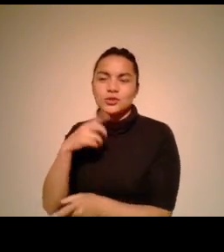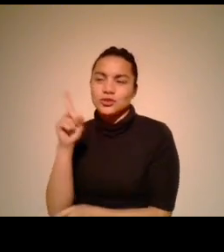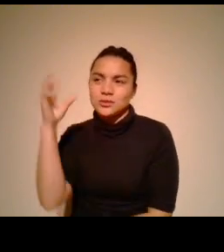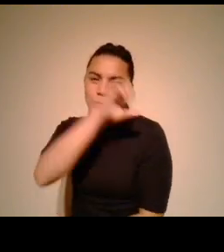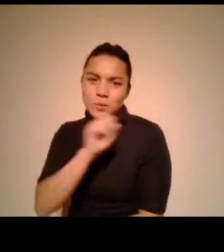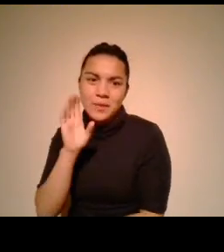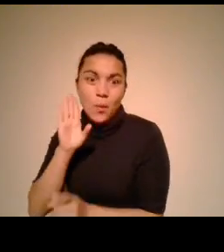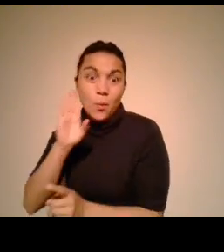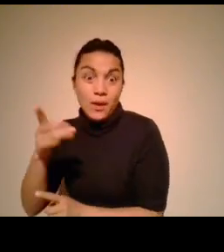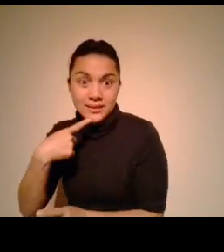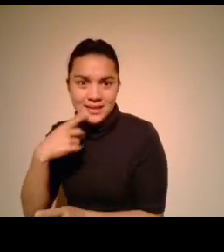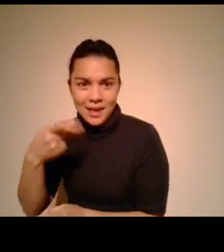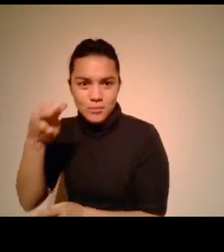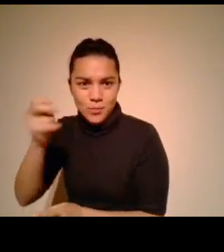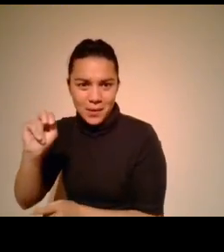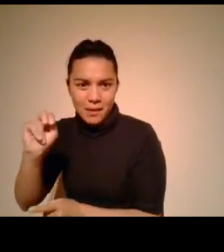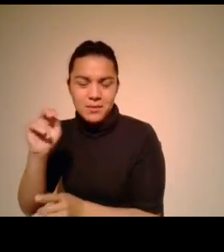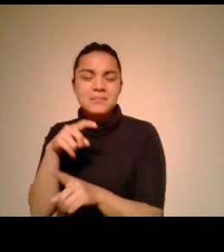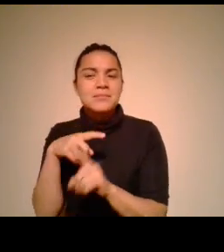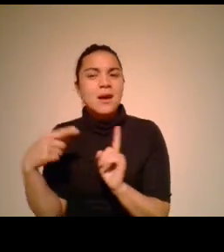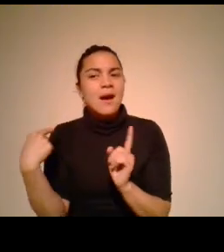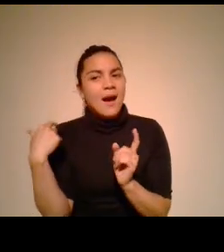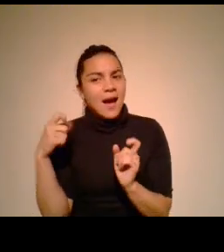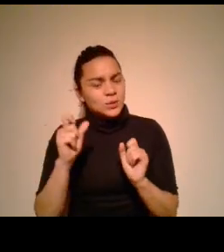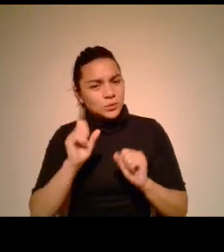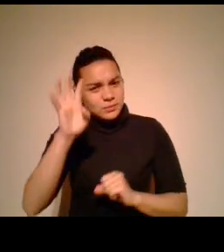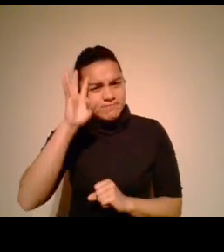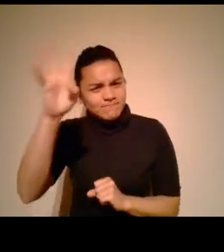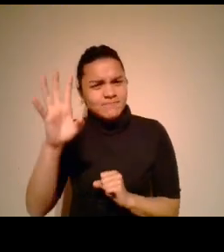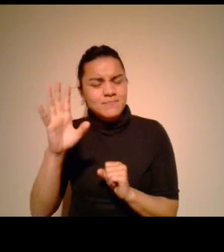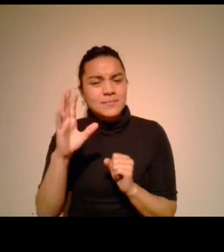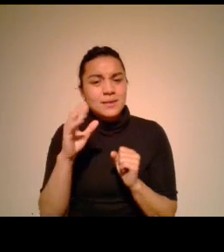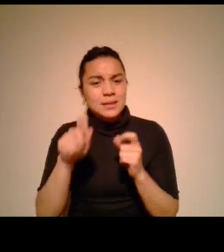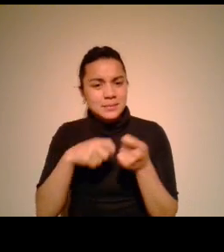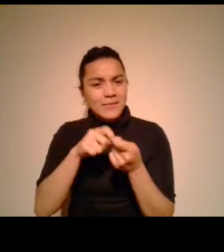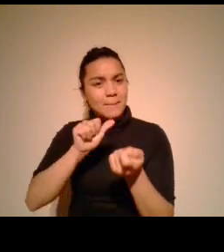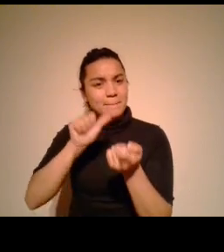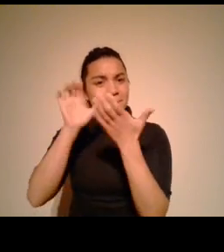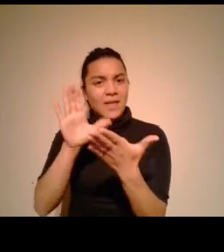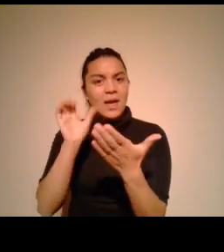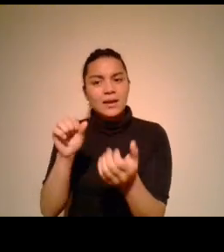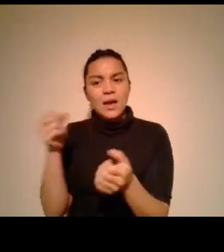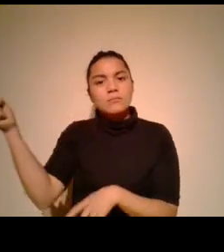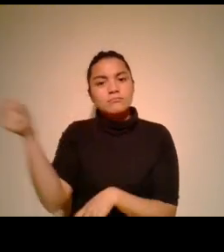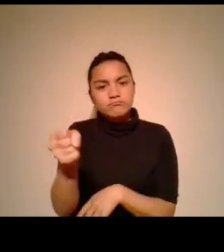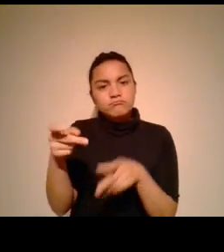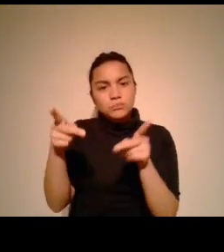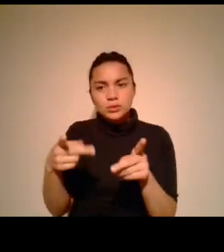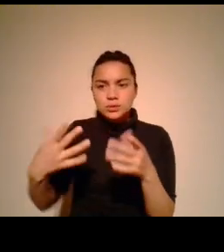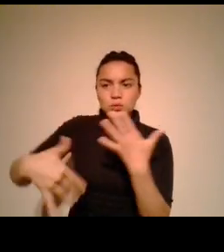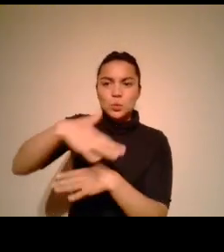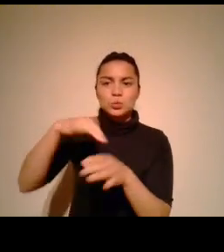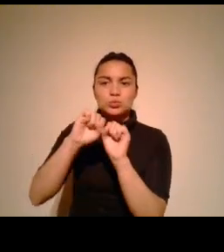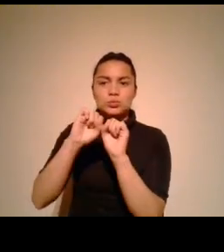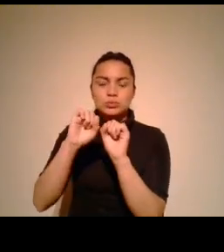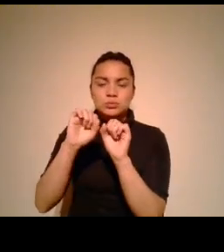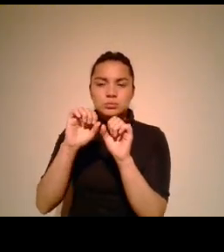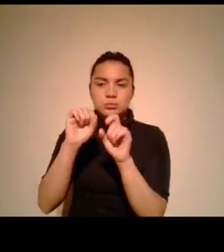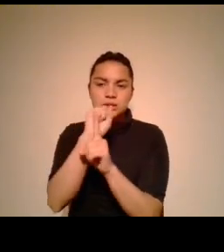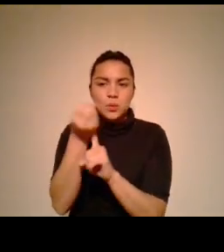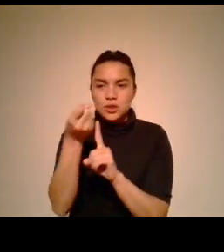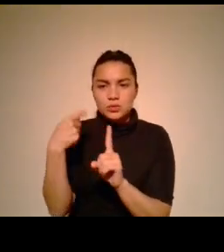was to develop a methodology where I could put people in a social situation where I could control a little bit